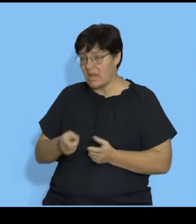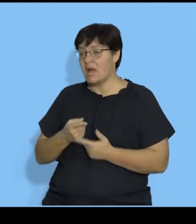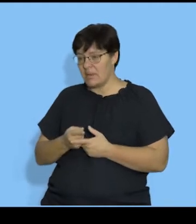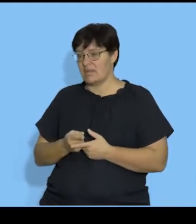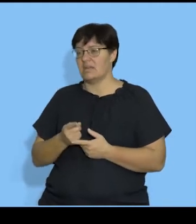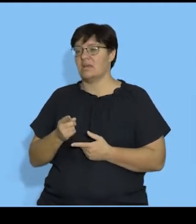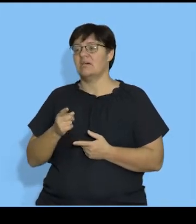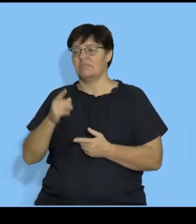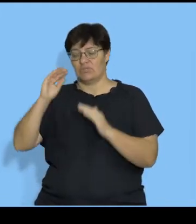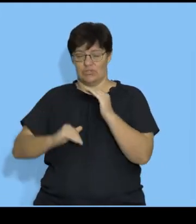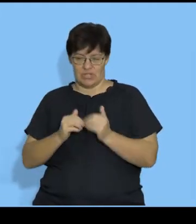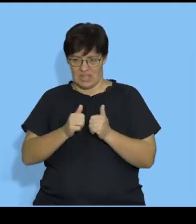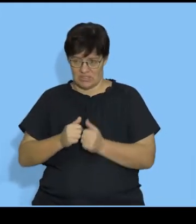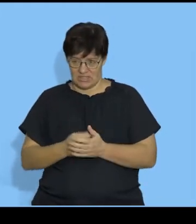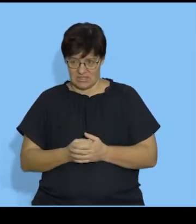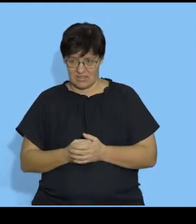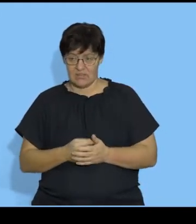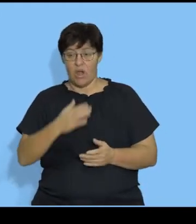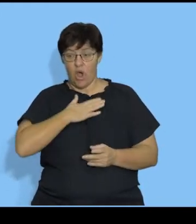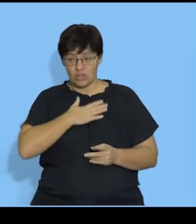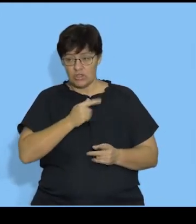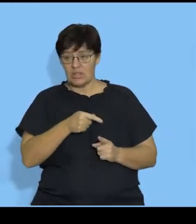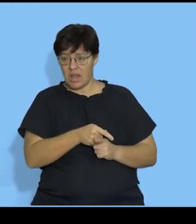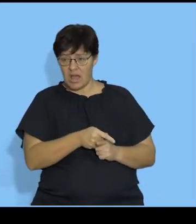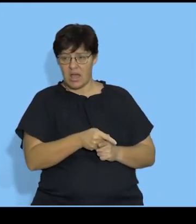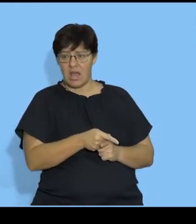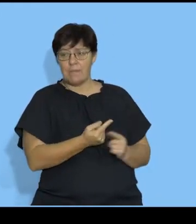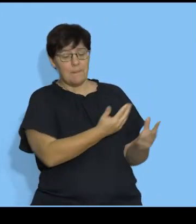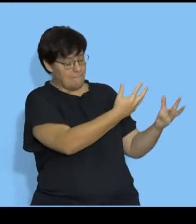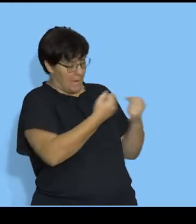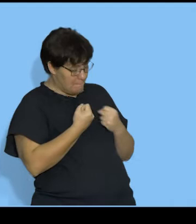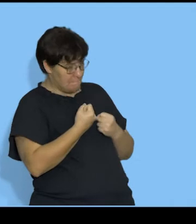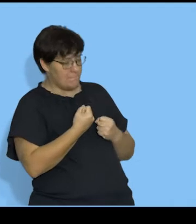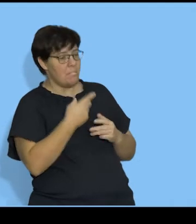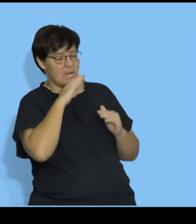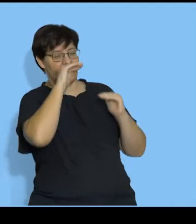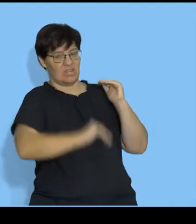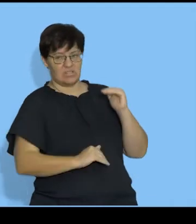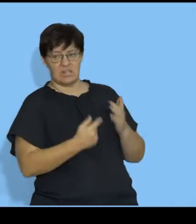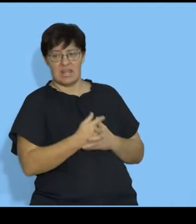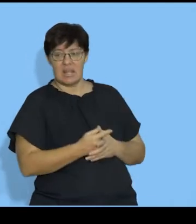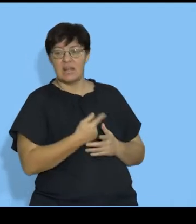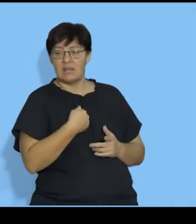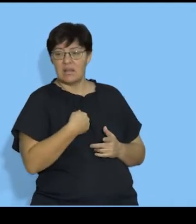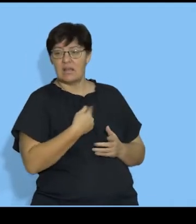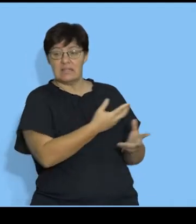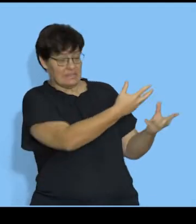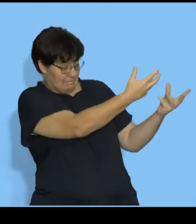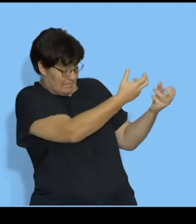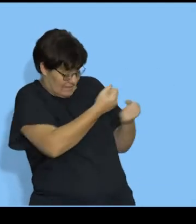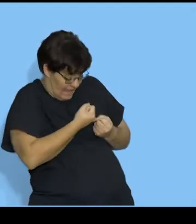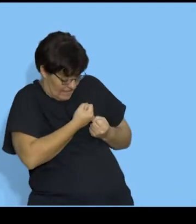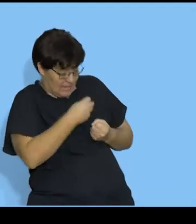actual substance that gains electron is referred to as an oxidizing agent. So that's